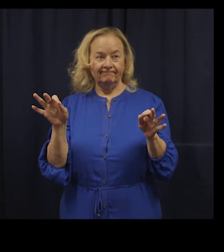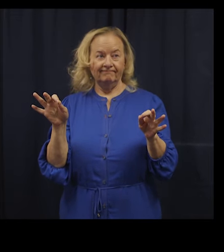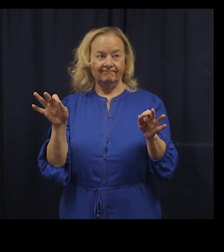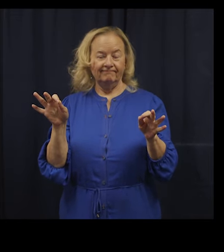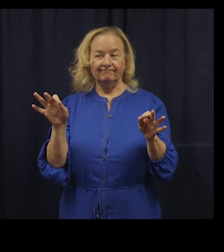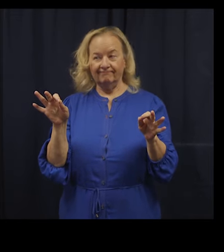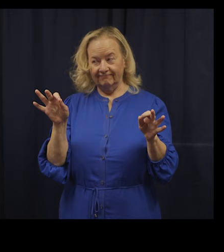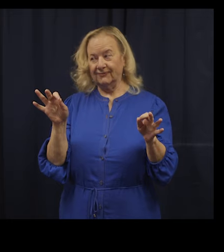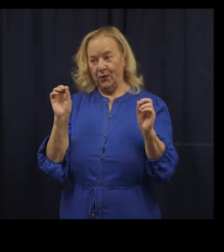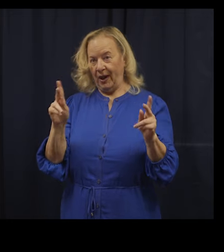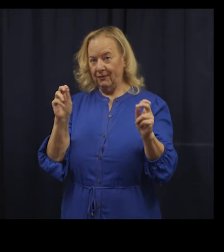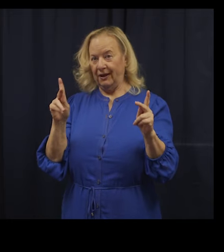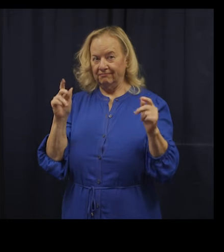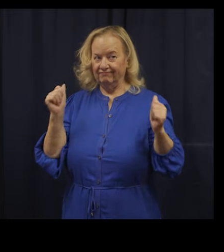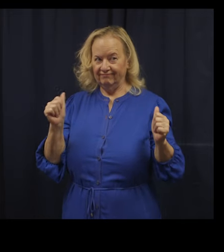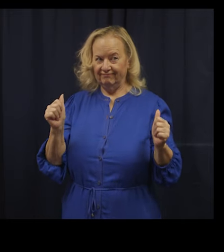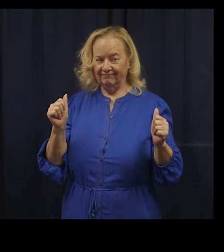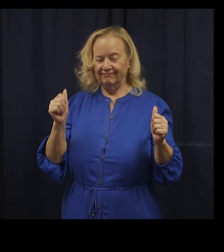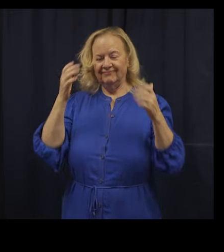What time is it? Okay, got a little bit of time.